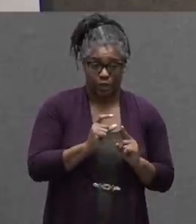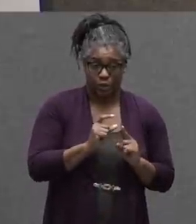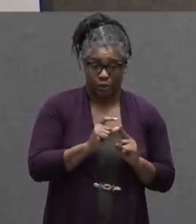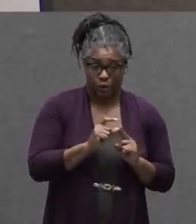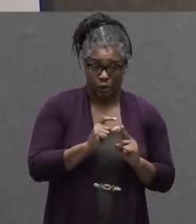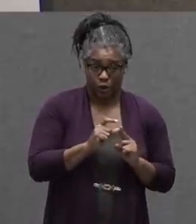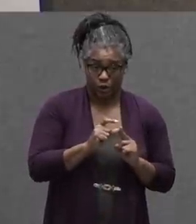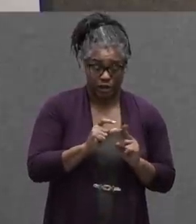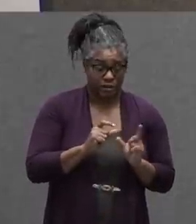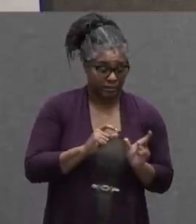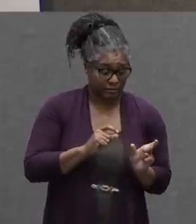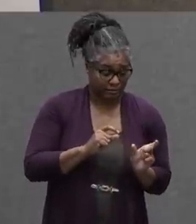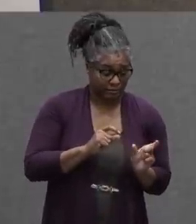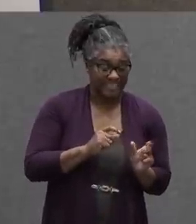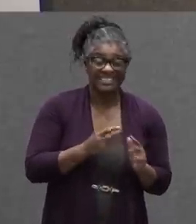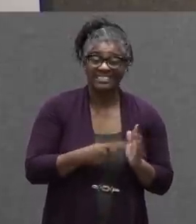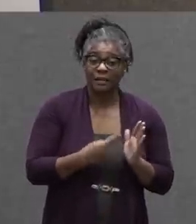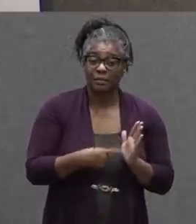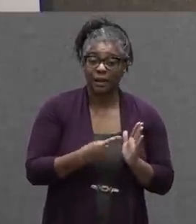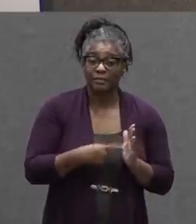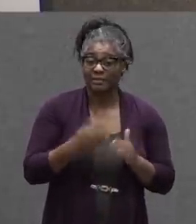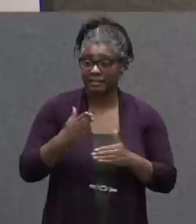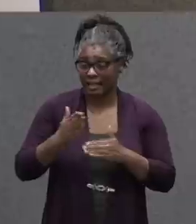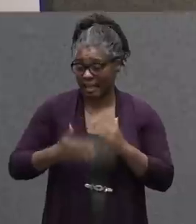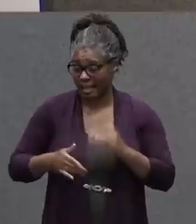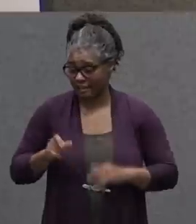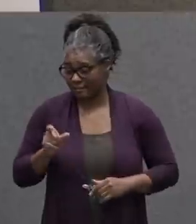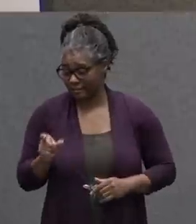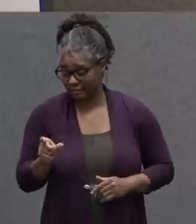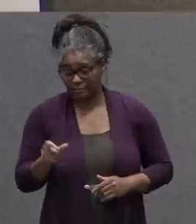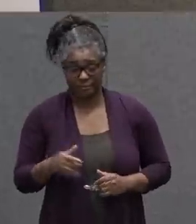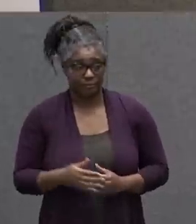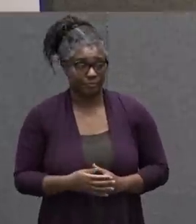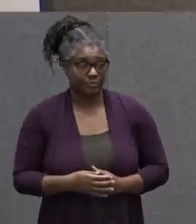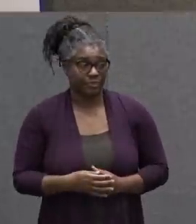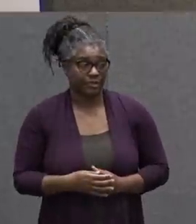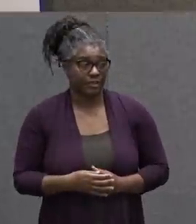end. So that spelling pattern would just look like this.